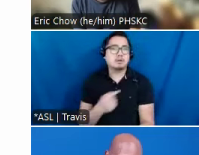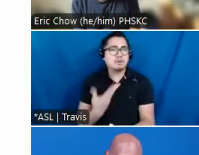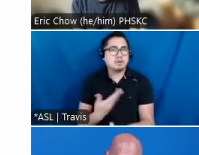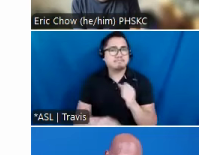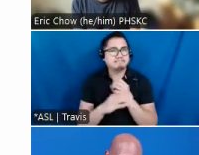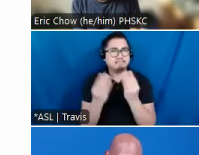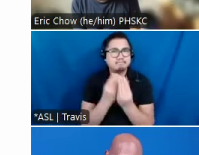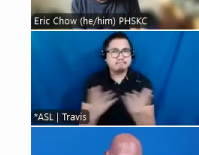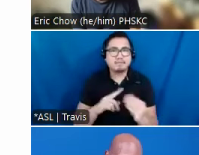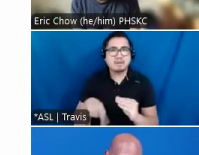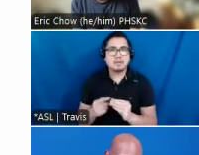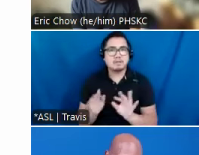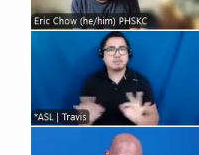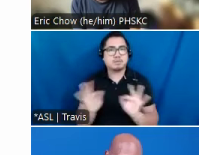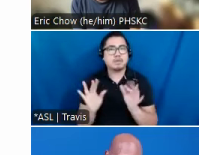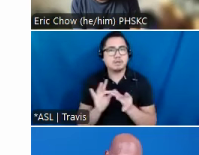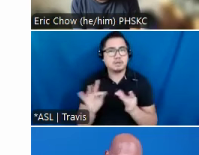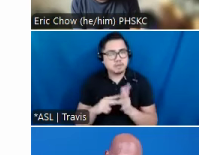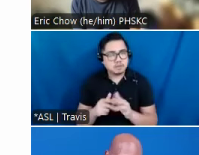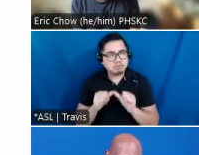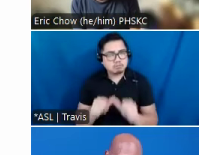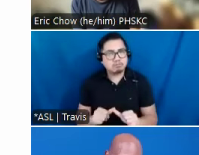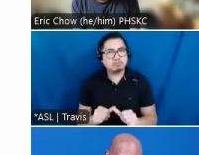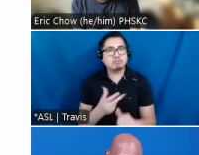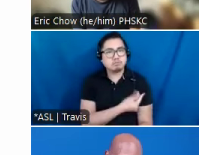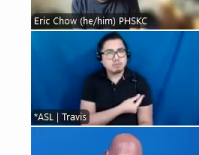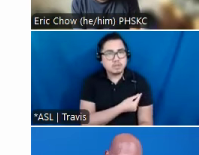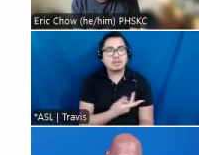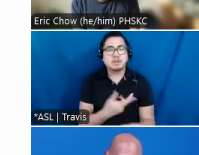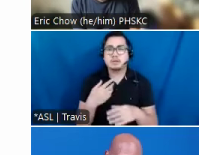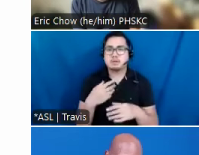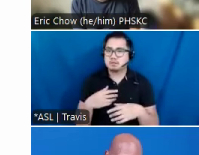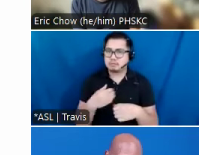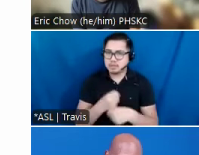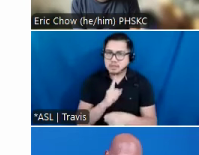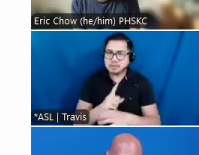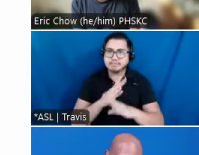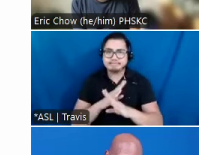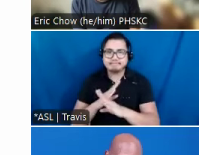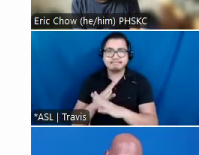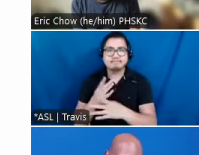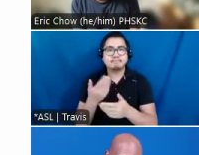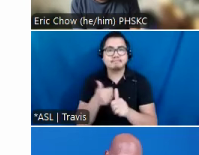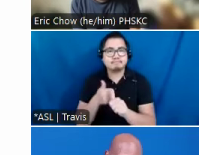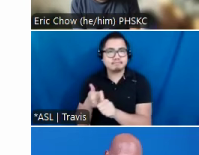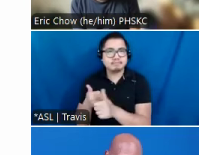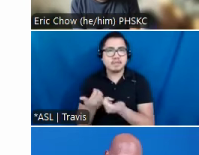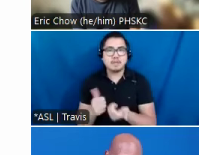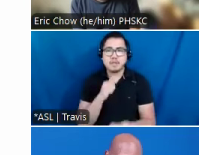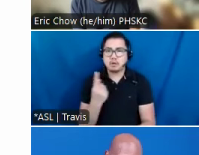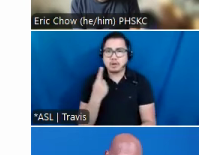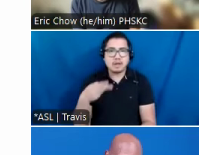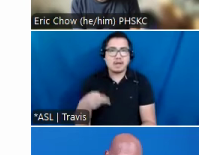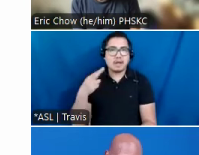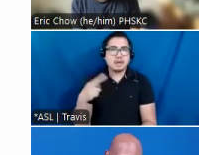messages, staying up to date with your recommended vaccinations, taking precautions, for not just for high-risk